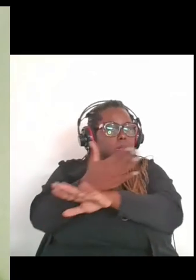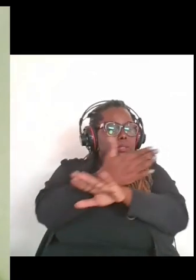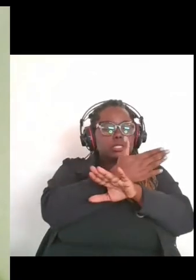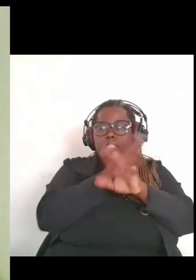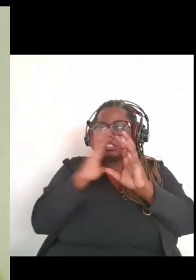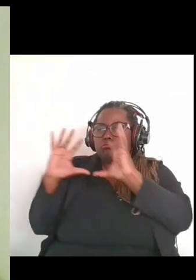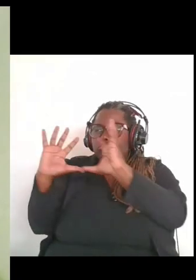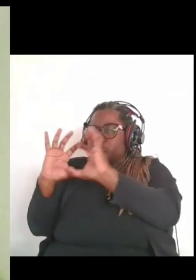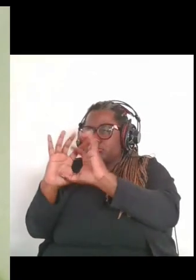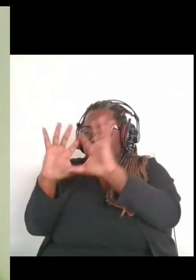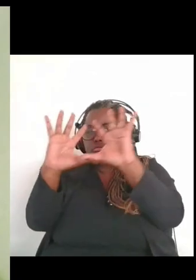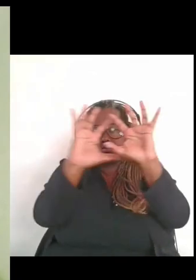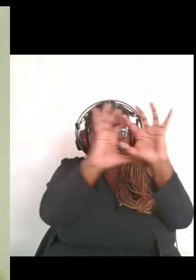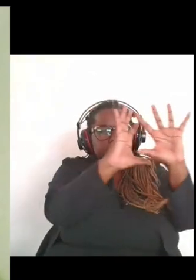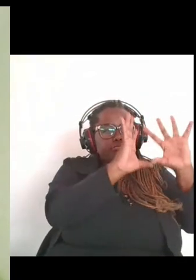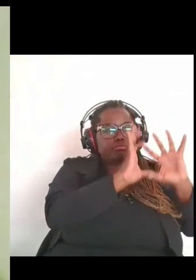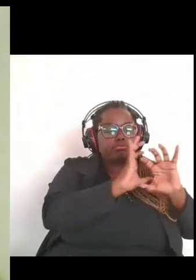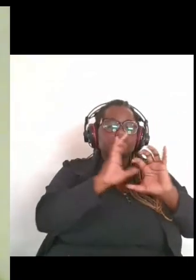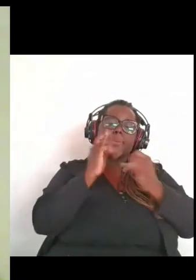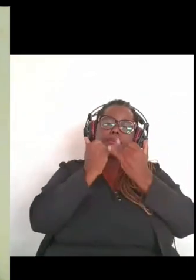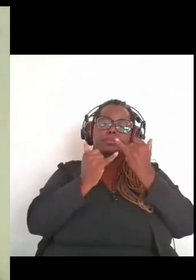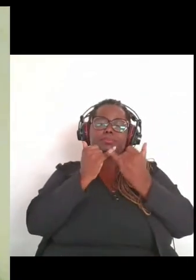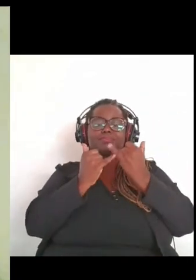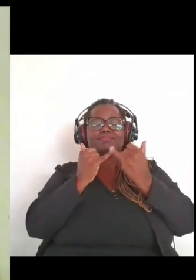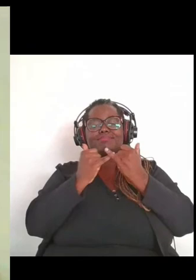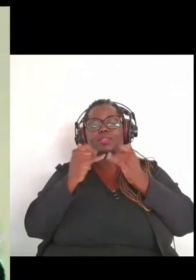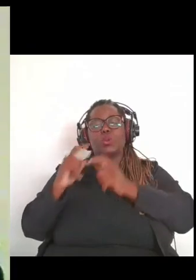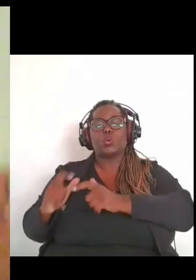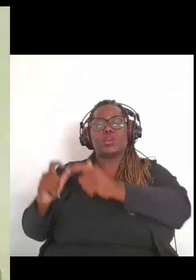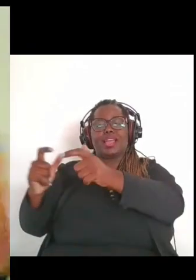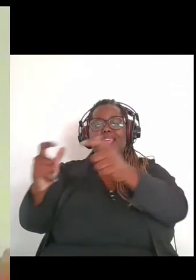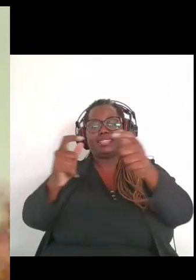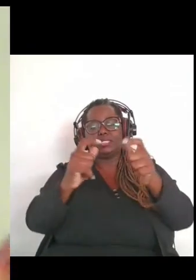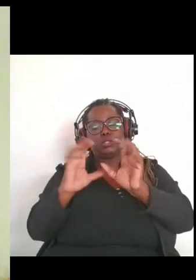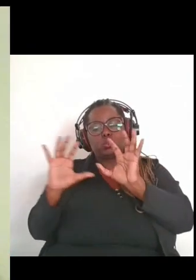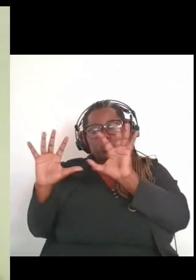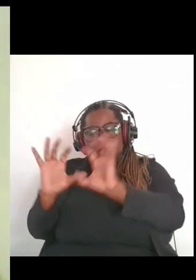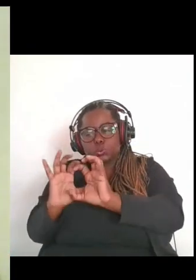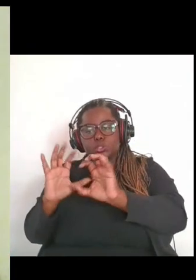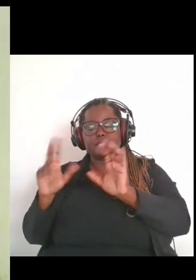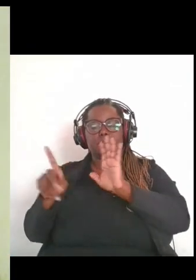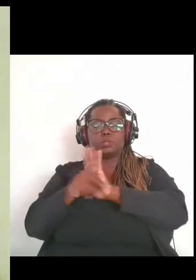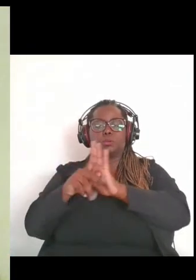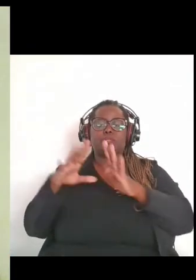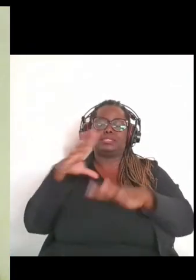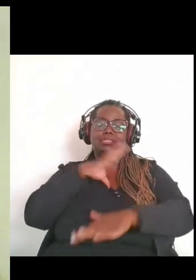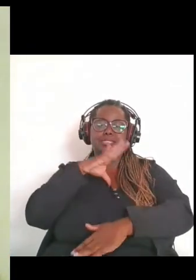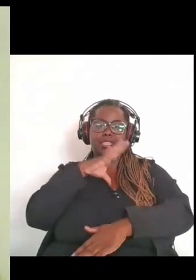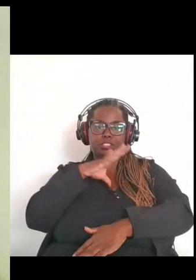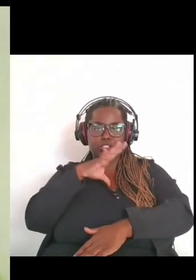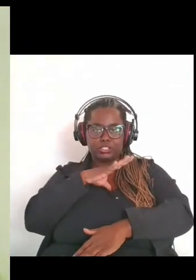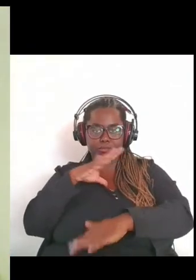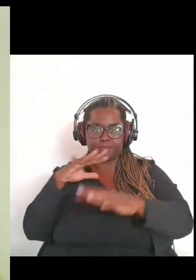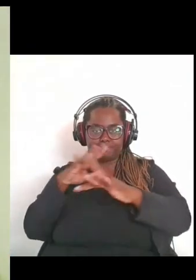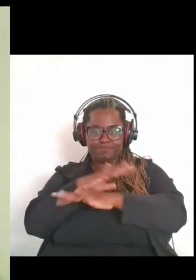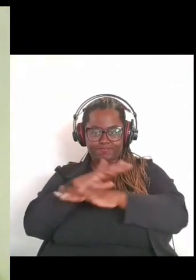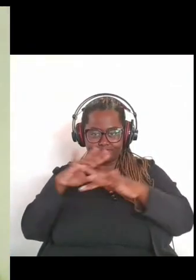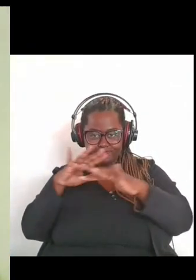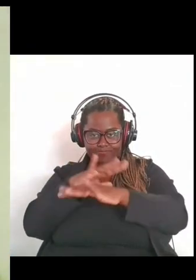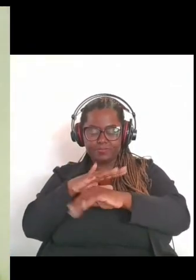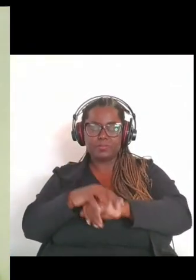it's it's um it comes because of of the of the the